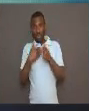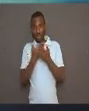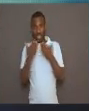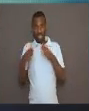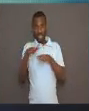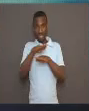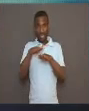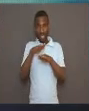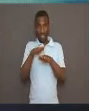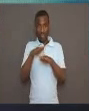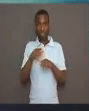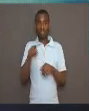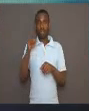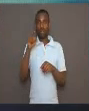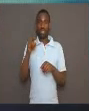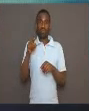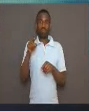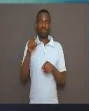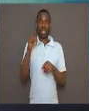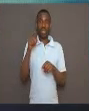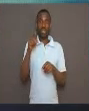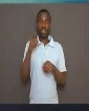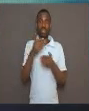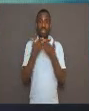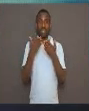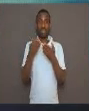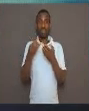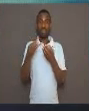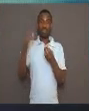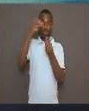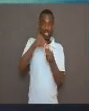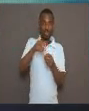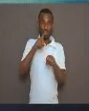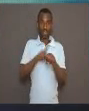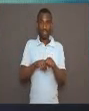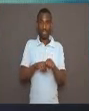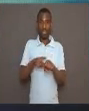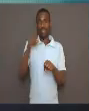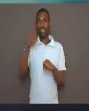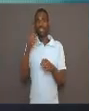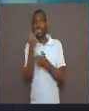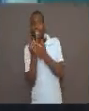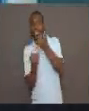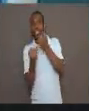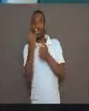the grains of a rock or the fibers of a material.